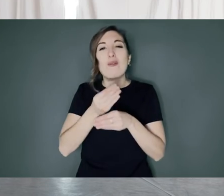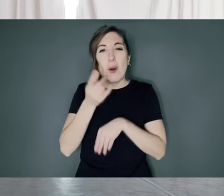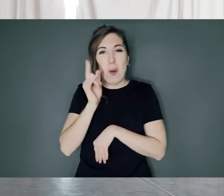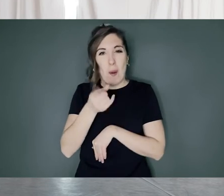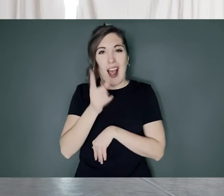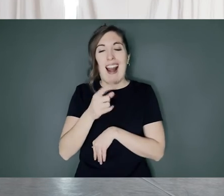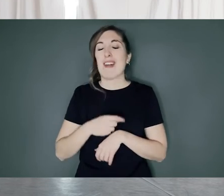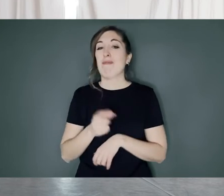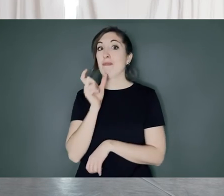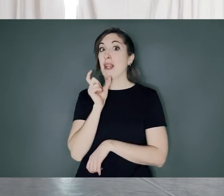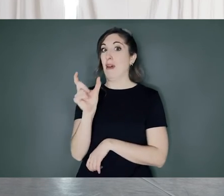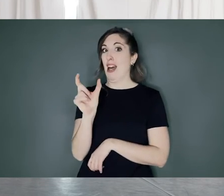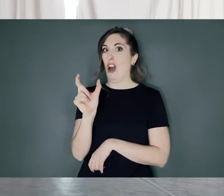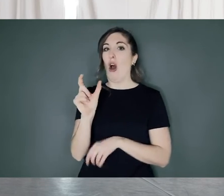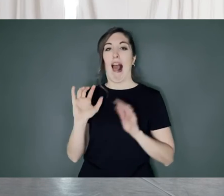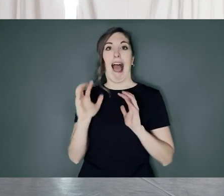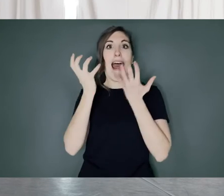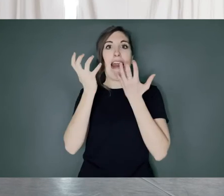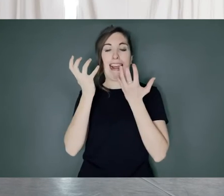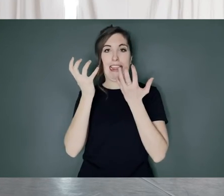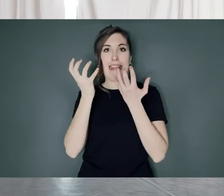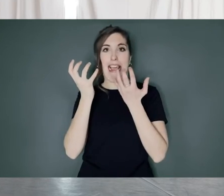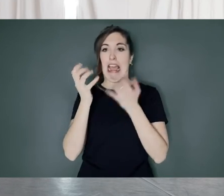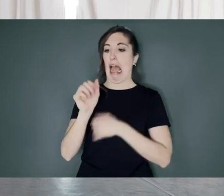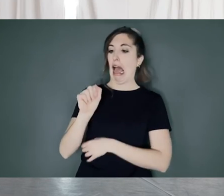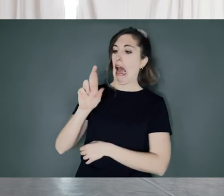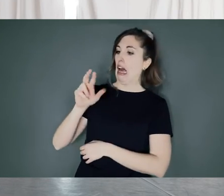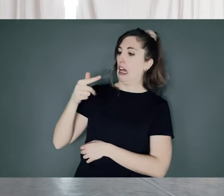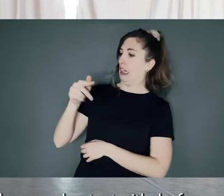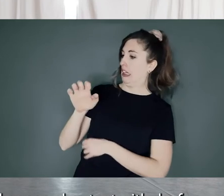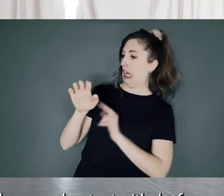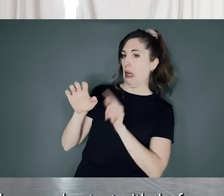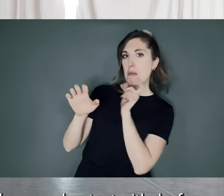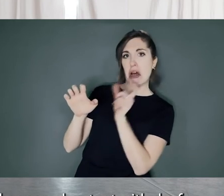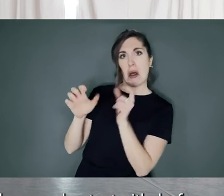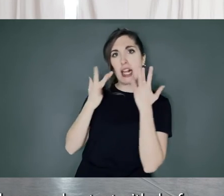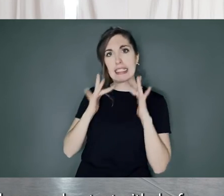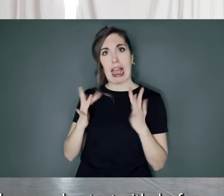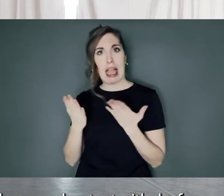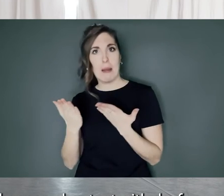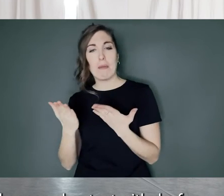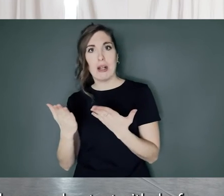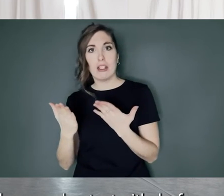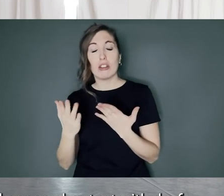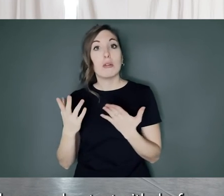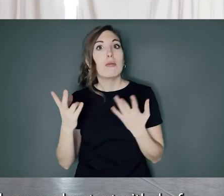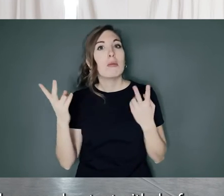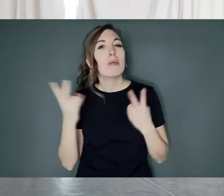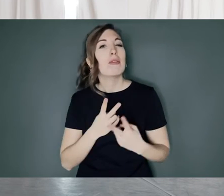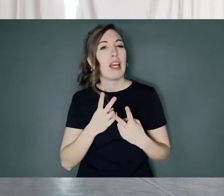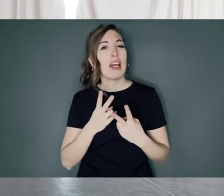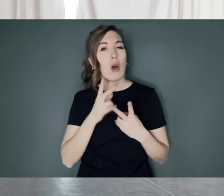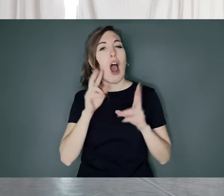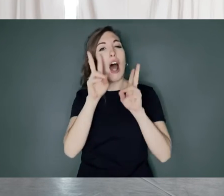It's quite funny because the word art is really quite a simplistic word, but I think